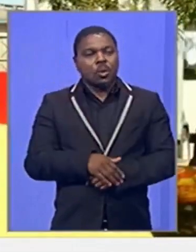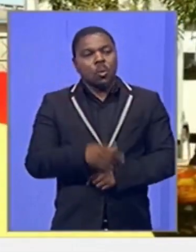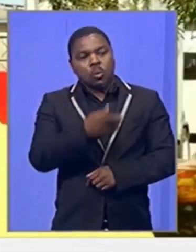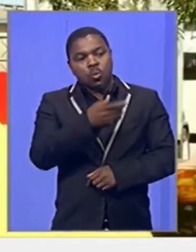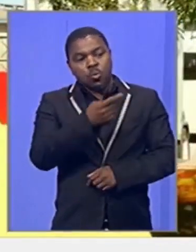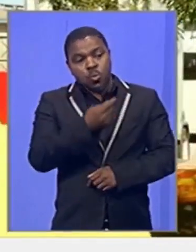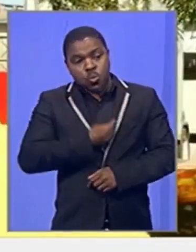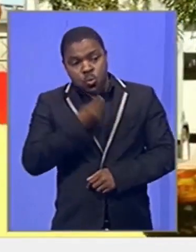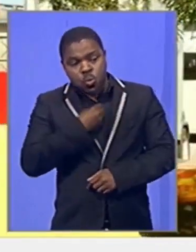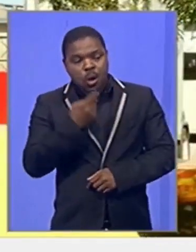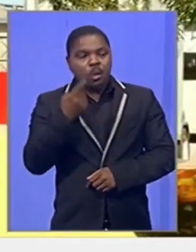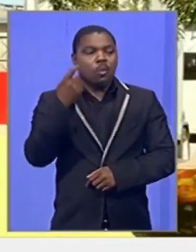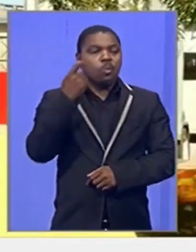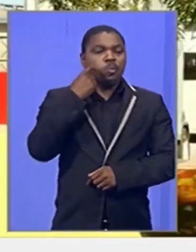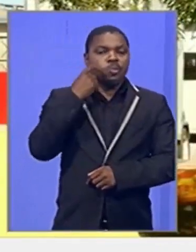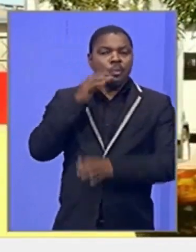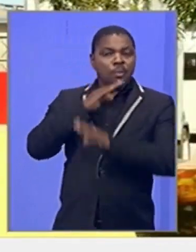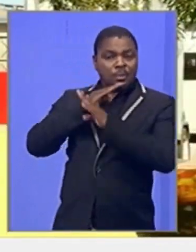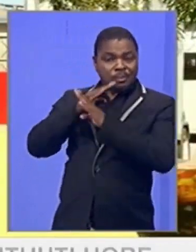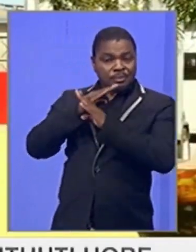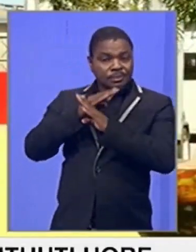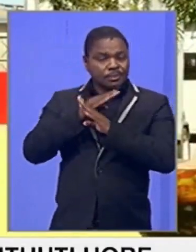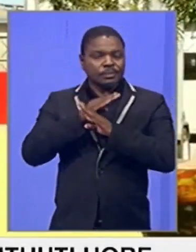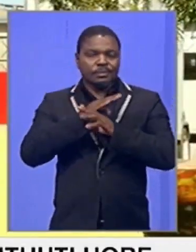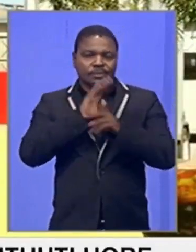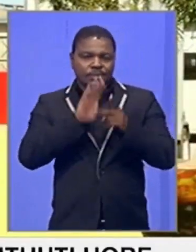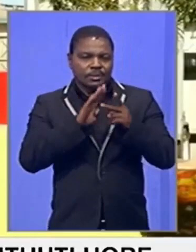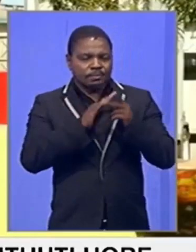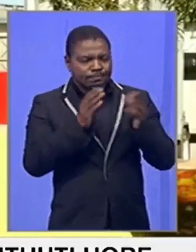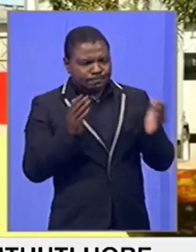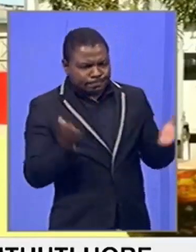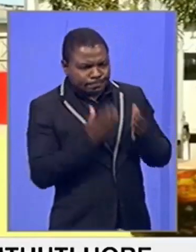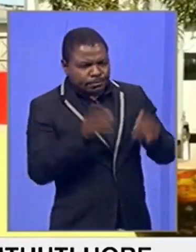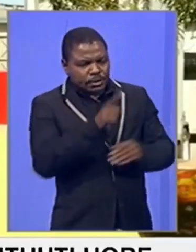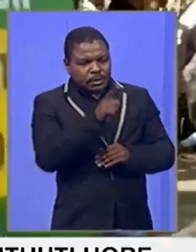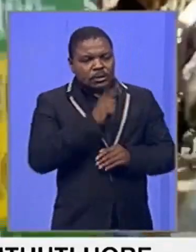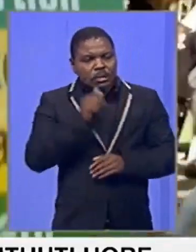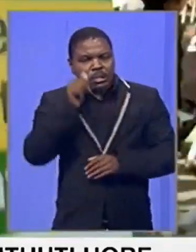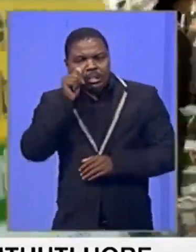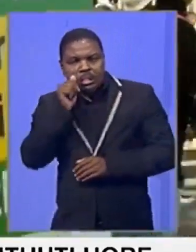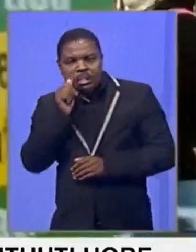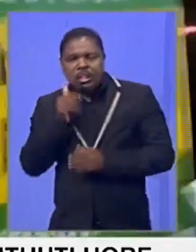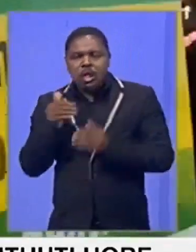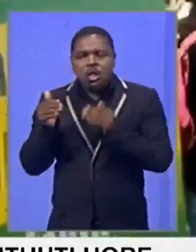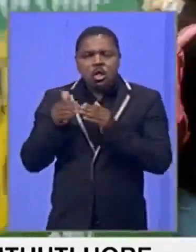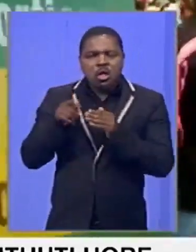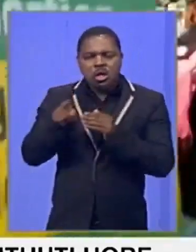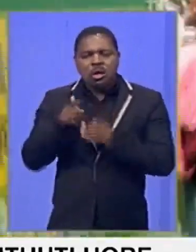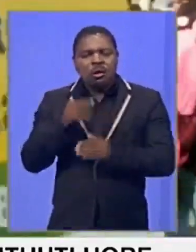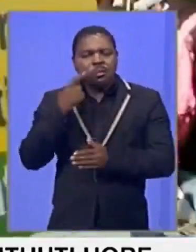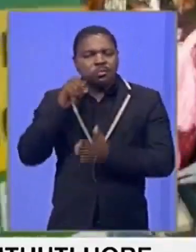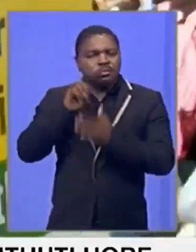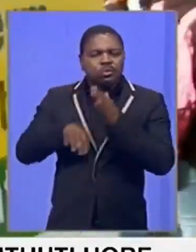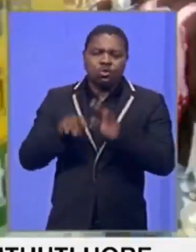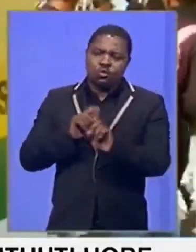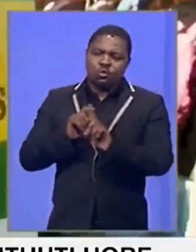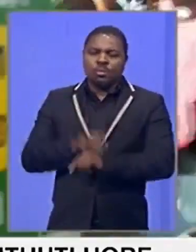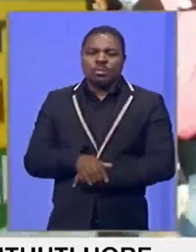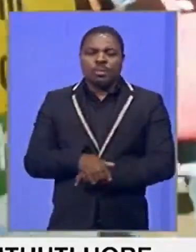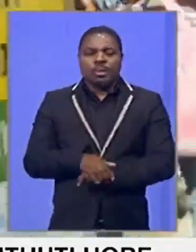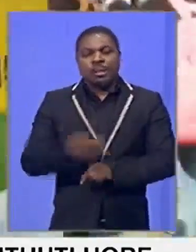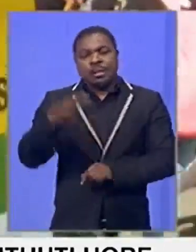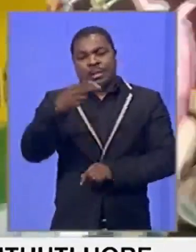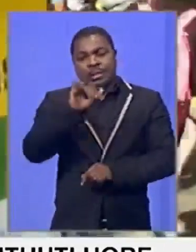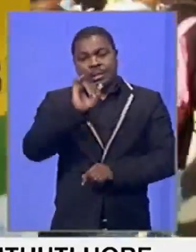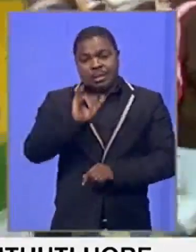basheng le go rotloetsa batjha gore ba sa dira di-backyard abortion. Le ha ho bile le ho fokotsea dipalopalong tsa HIV